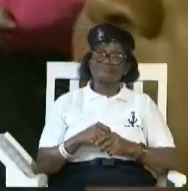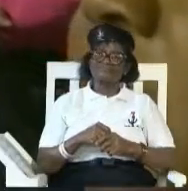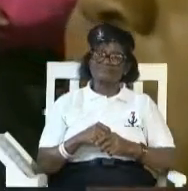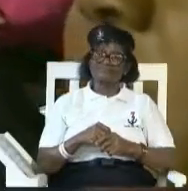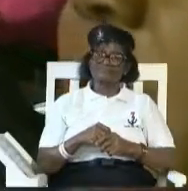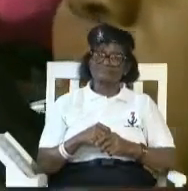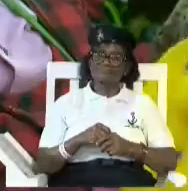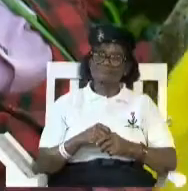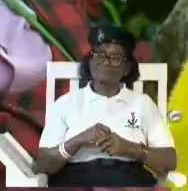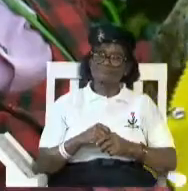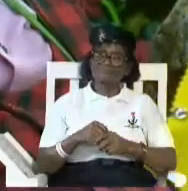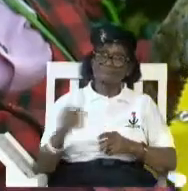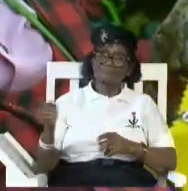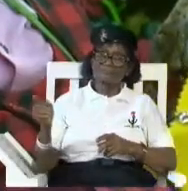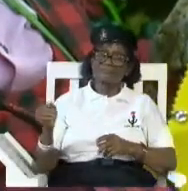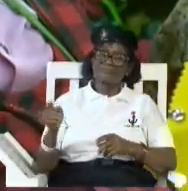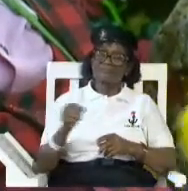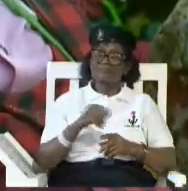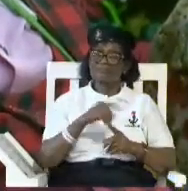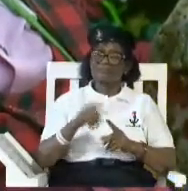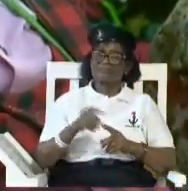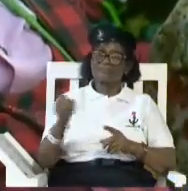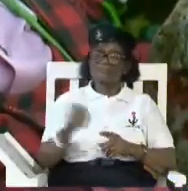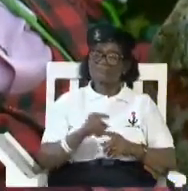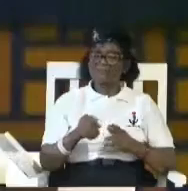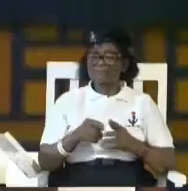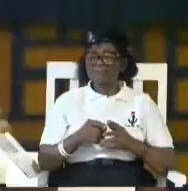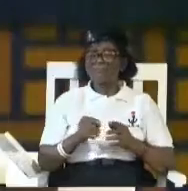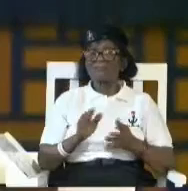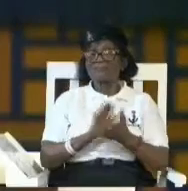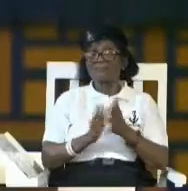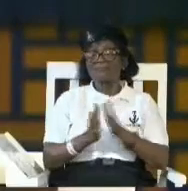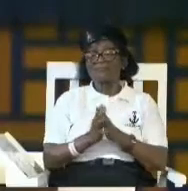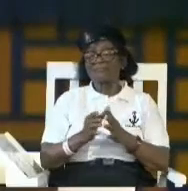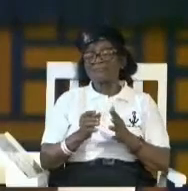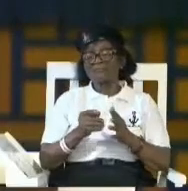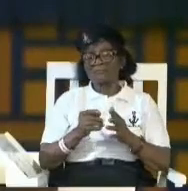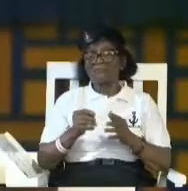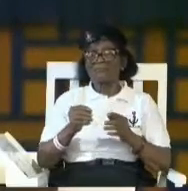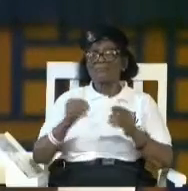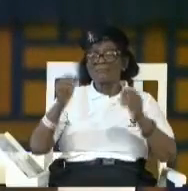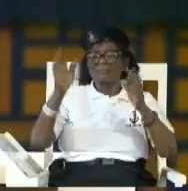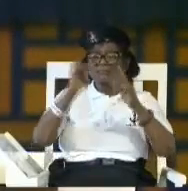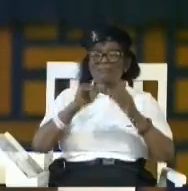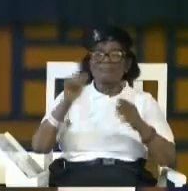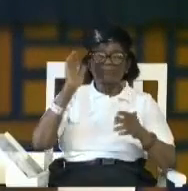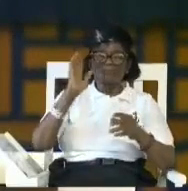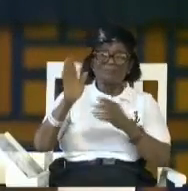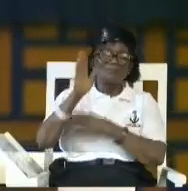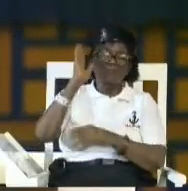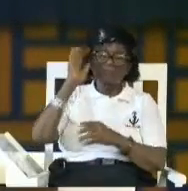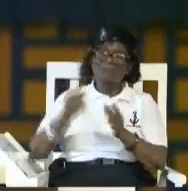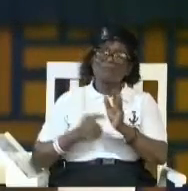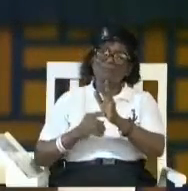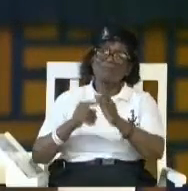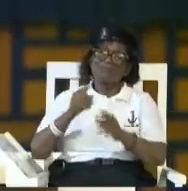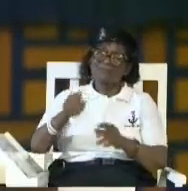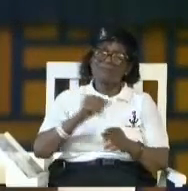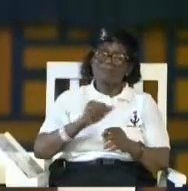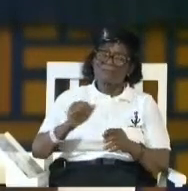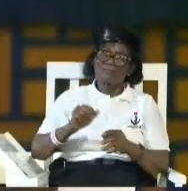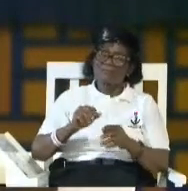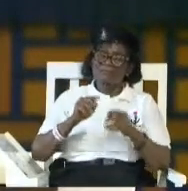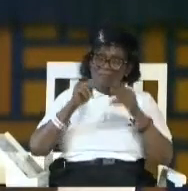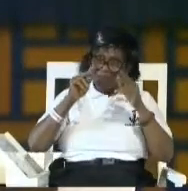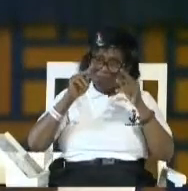When you become sanctified, God could show you a picture of something that happened in